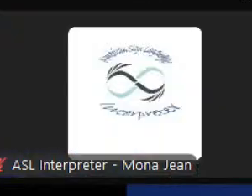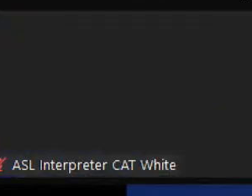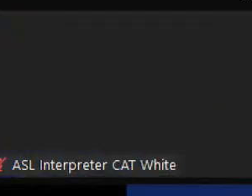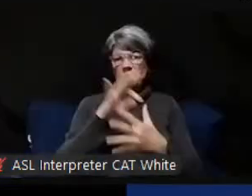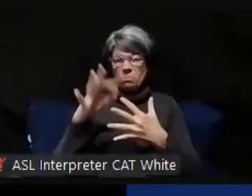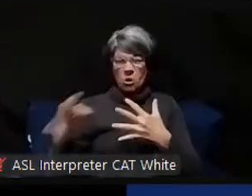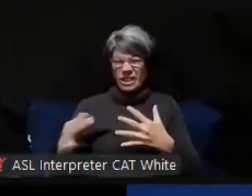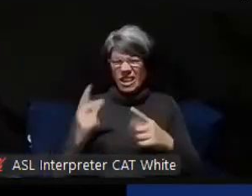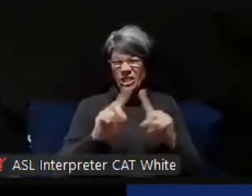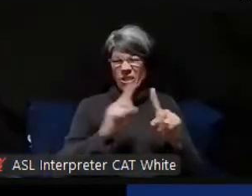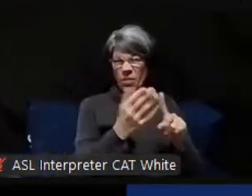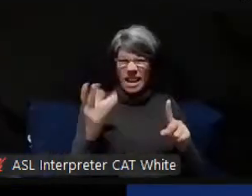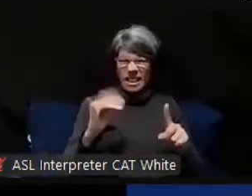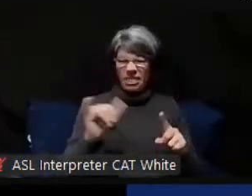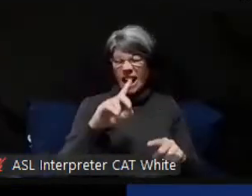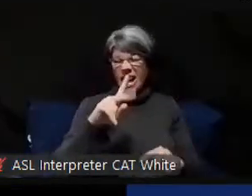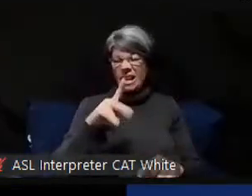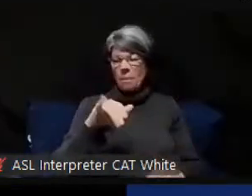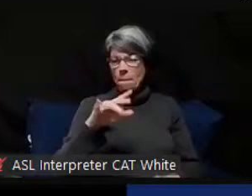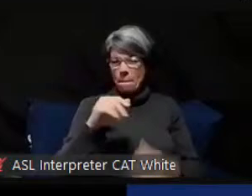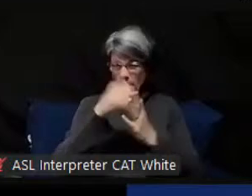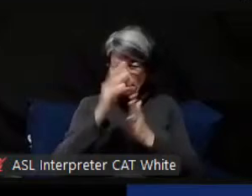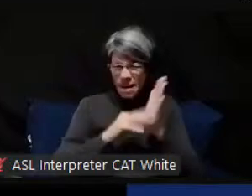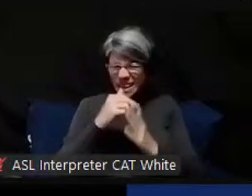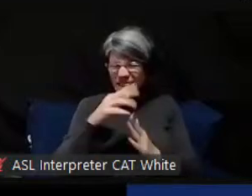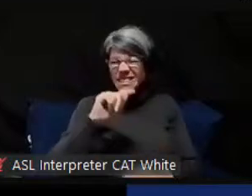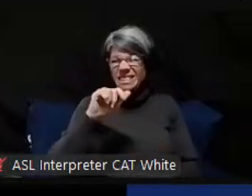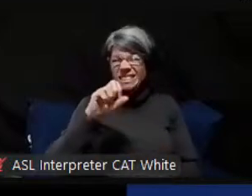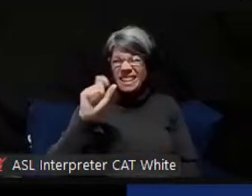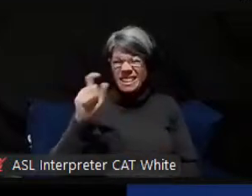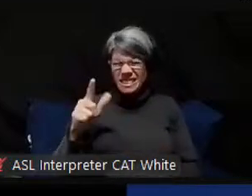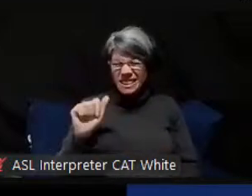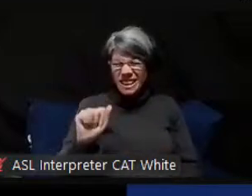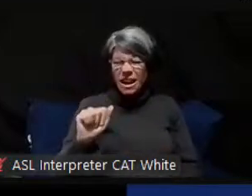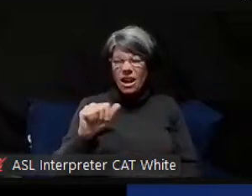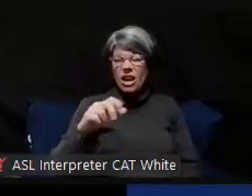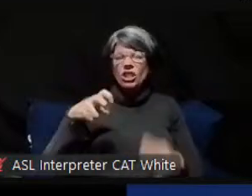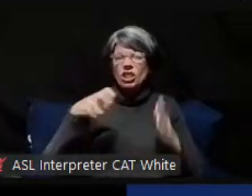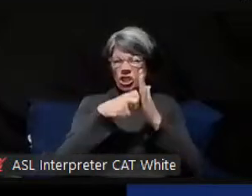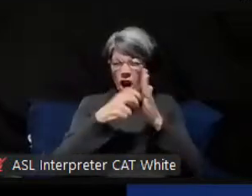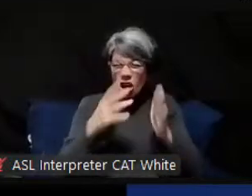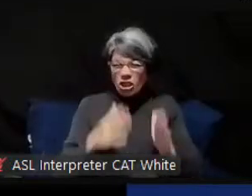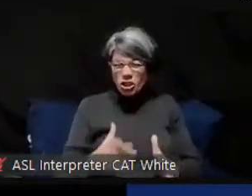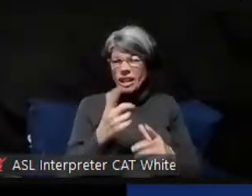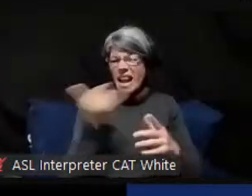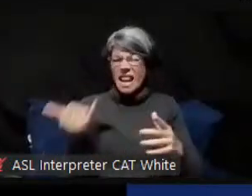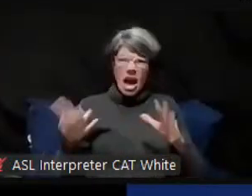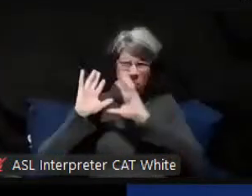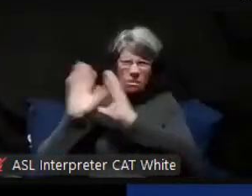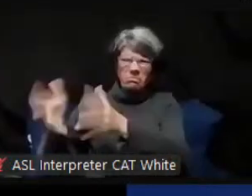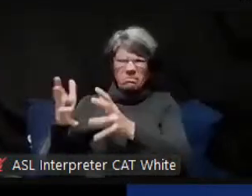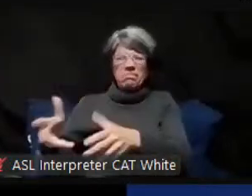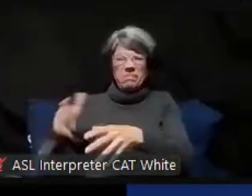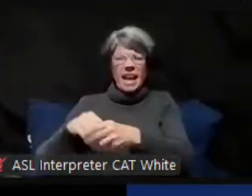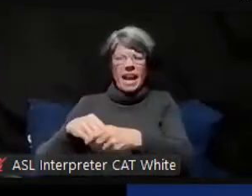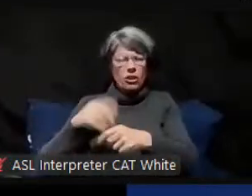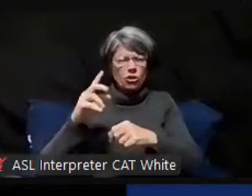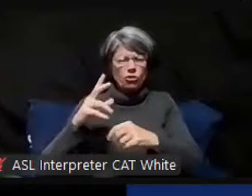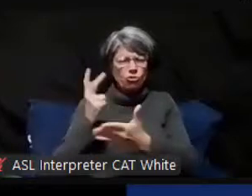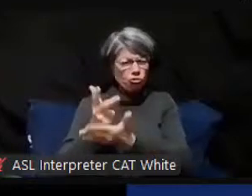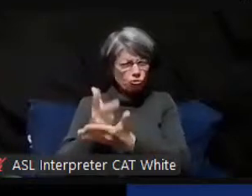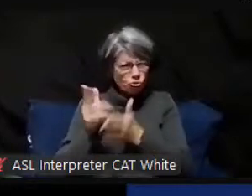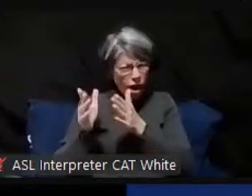things like paint cans, Tesla chargers, etc., and those are now piled up in driveways. When will